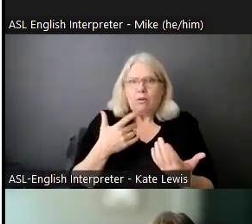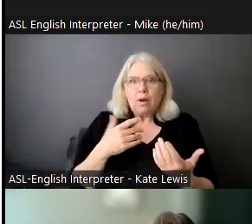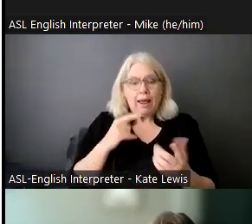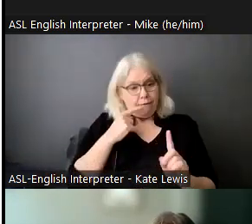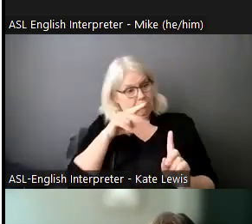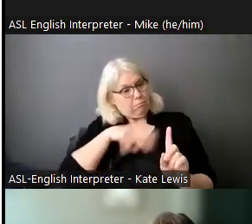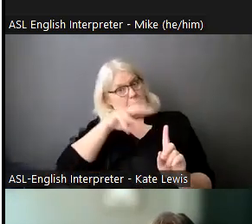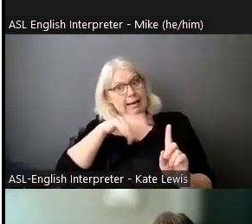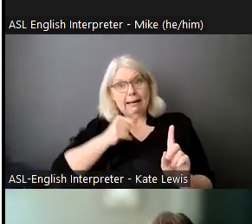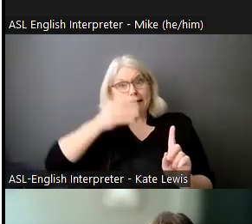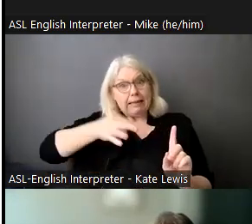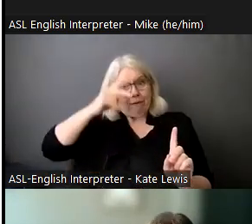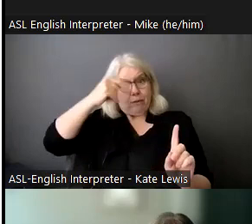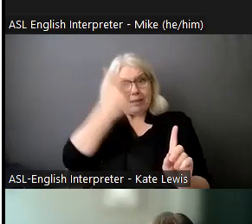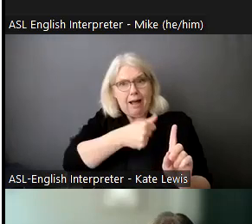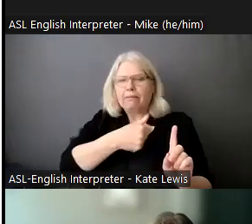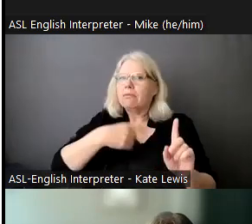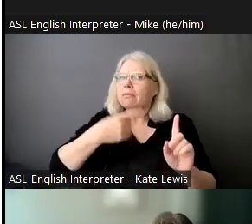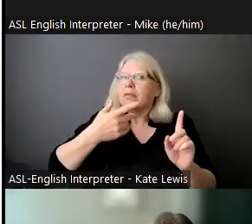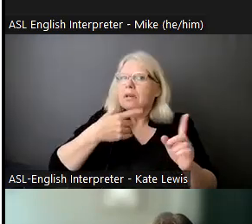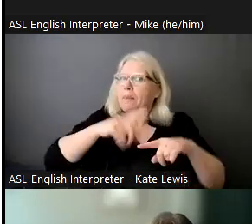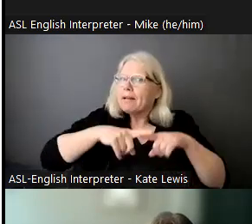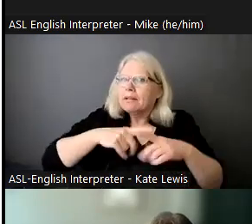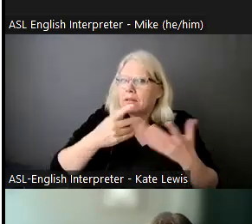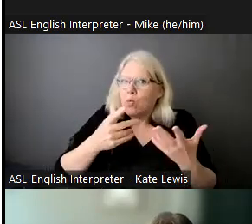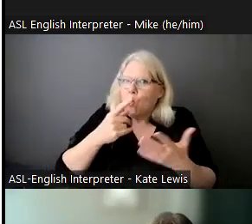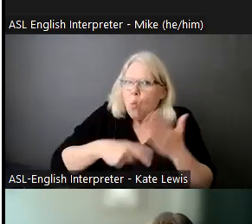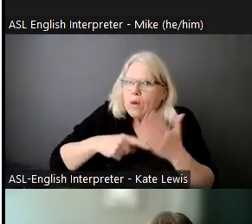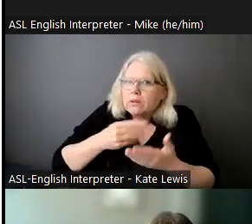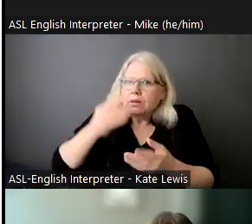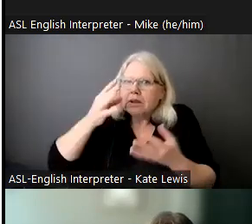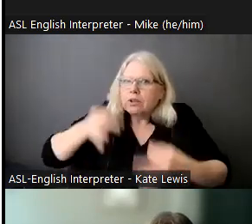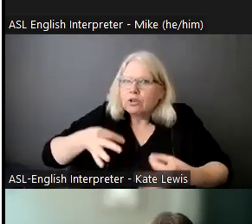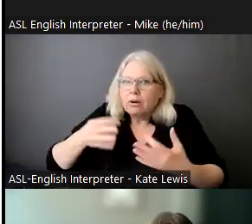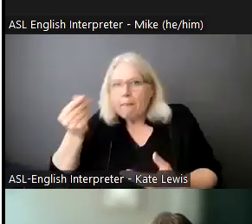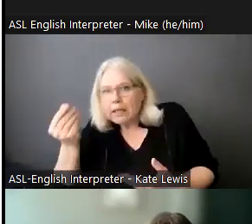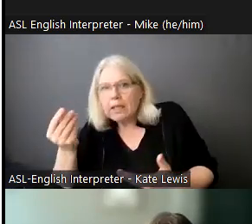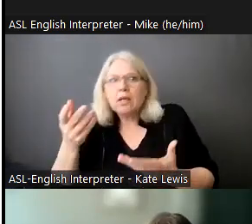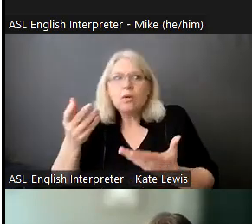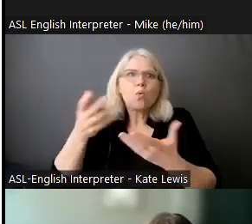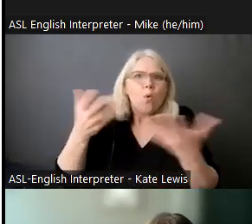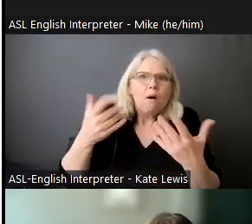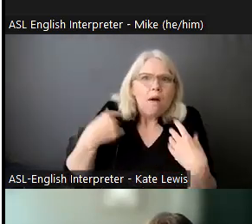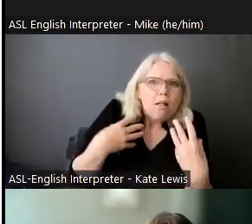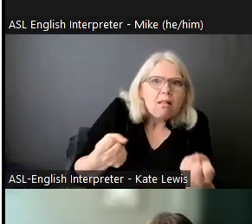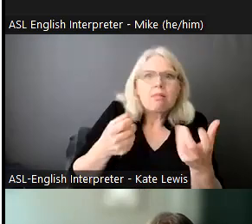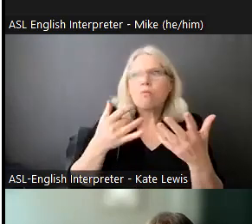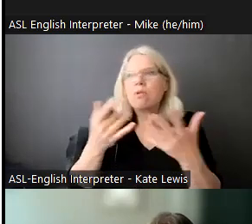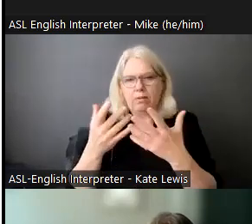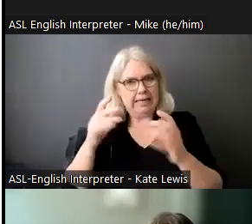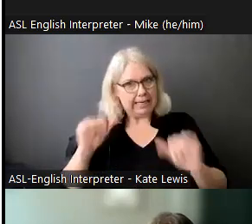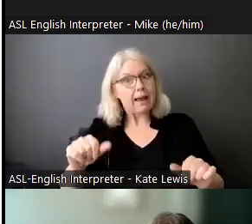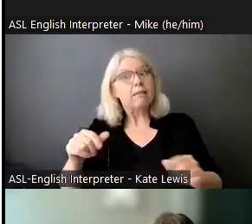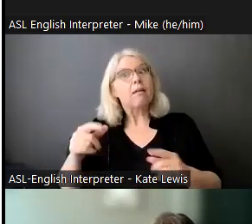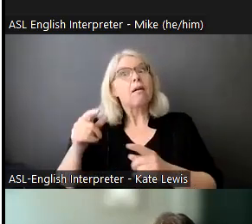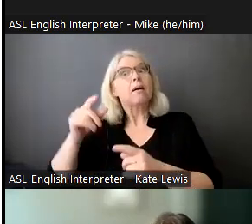types of decisions. So it is possible for people to have public guardian for money and family members for care.